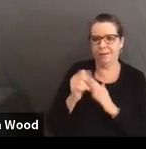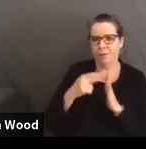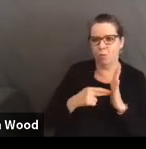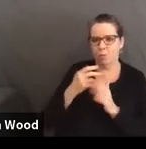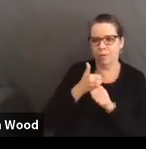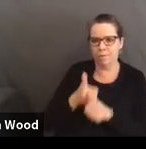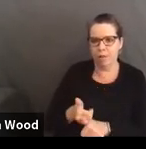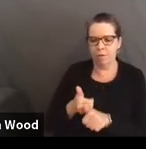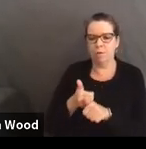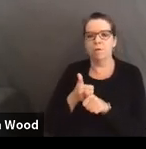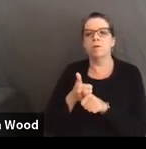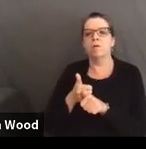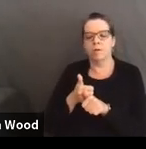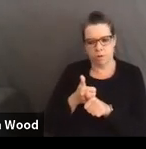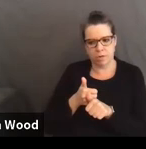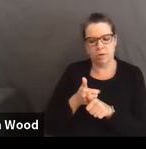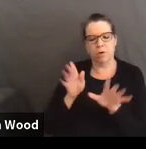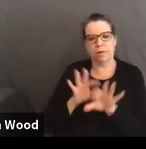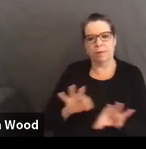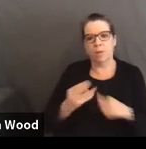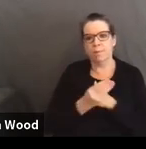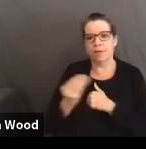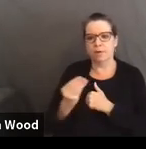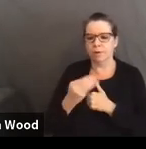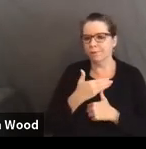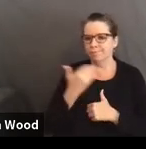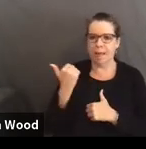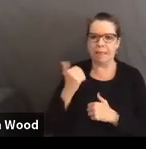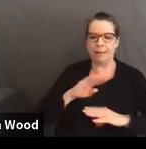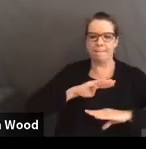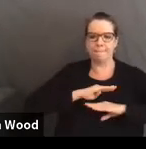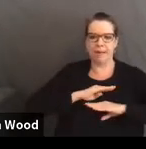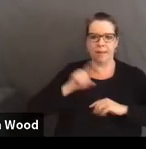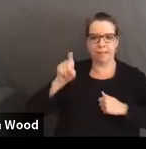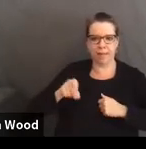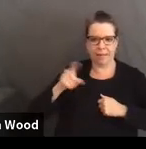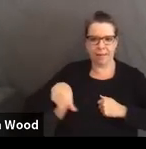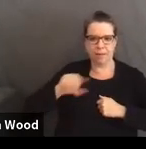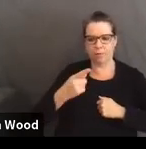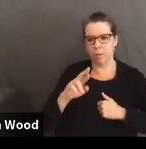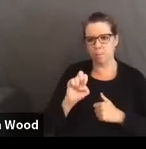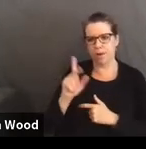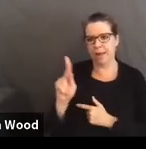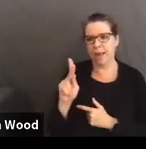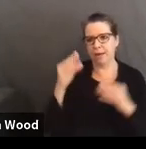ensure that the materials best meet the needs for pre-kindergarten.